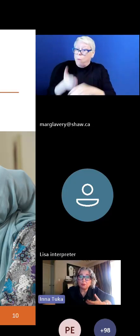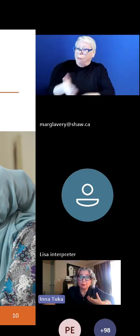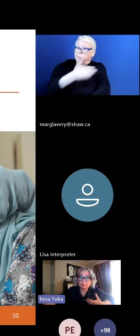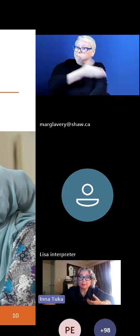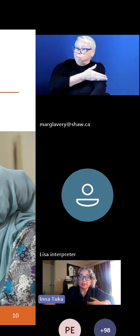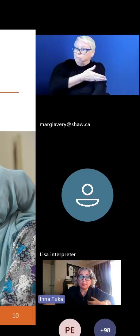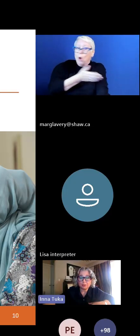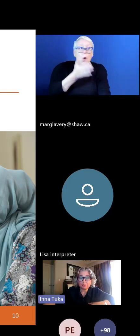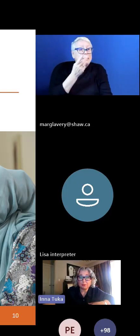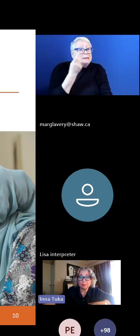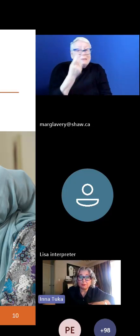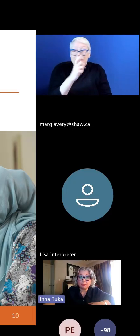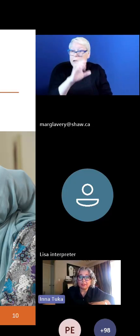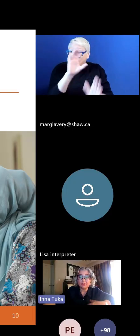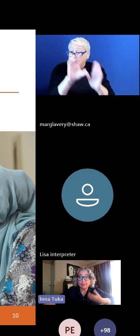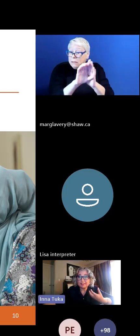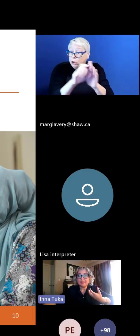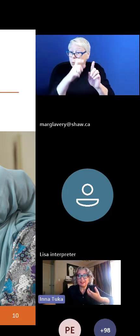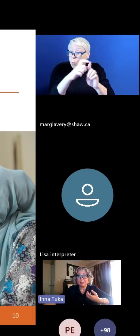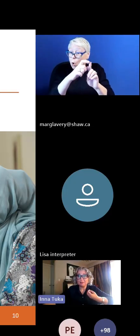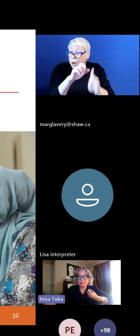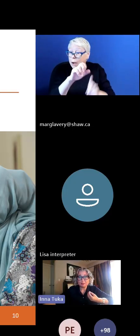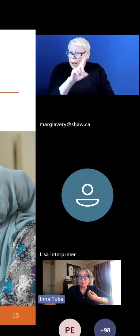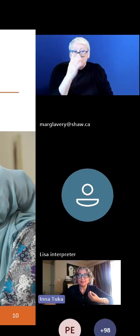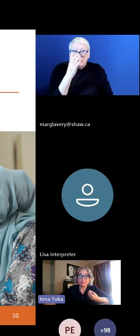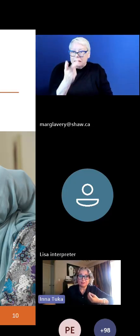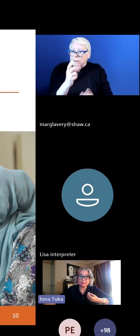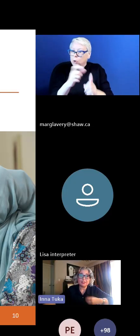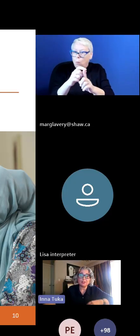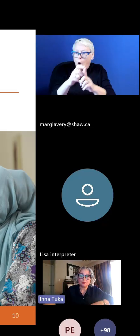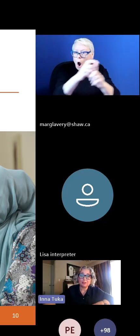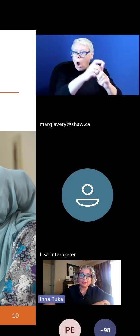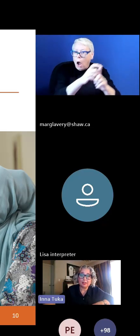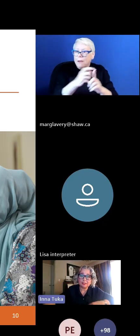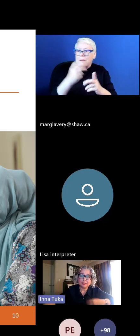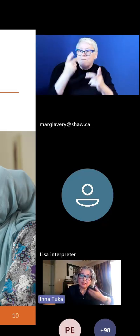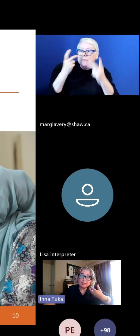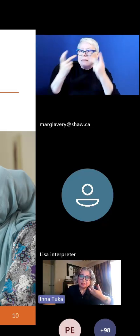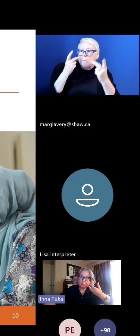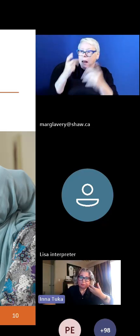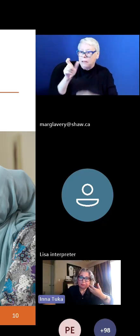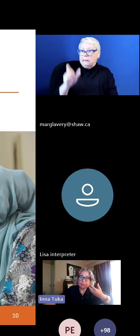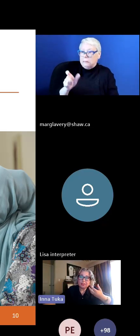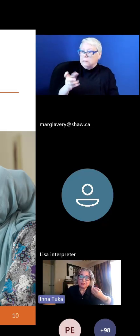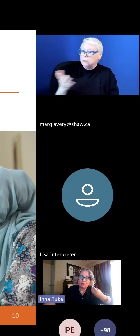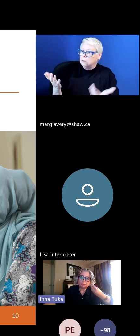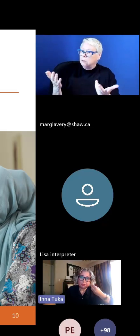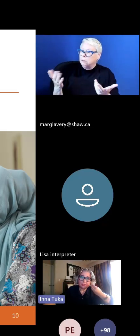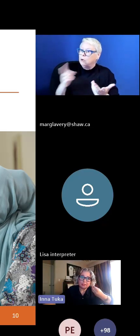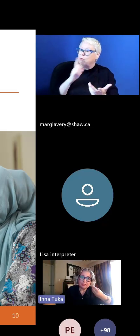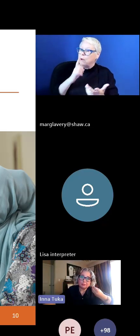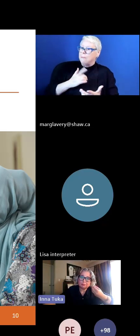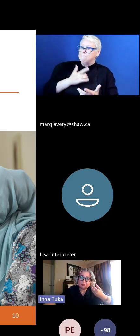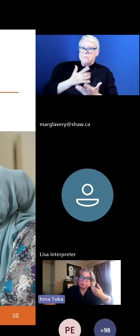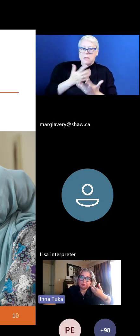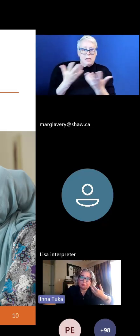cloud so vividly and so beautifully, creating that visibility. Really enjoyed that feeling